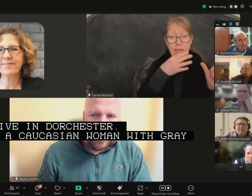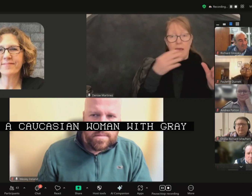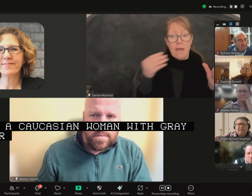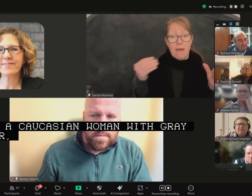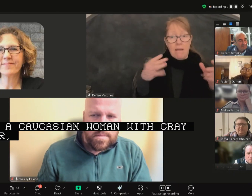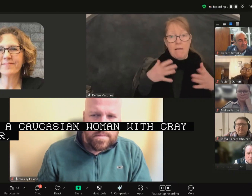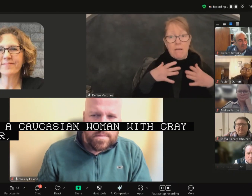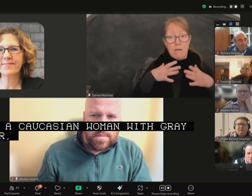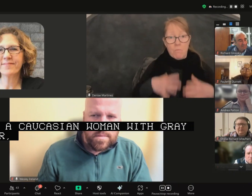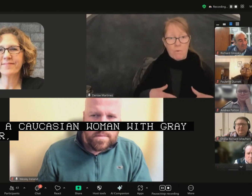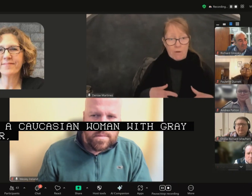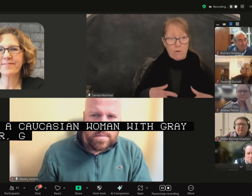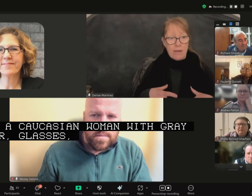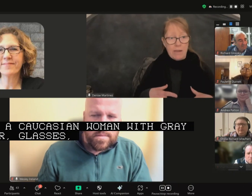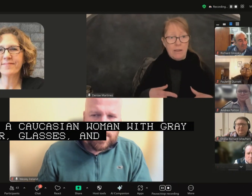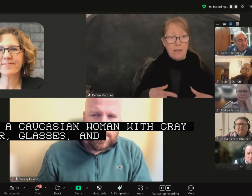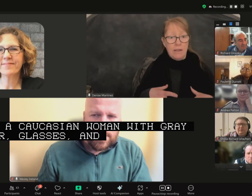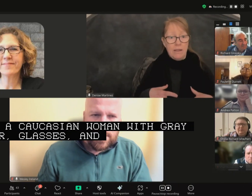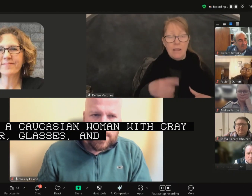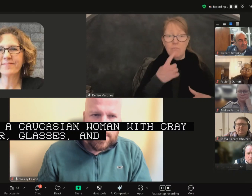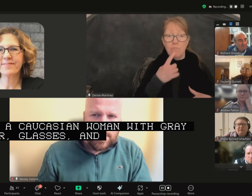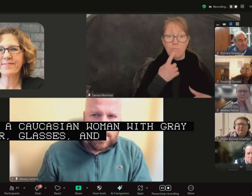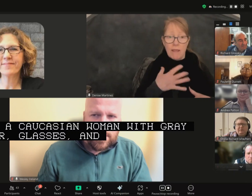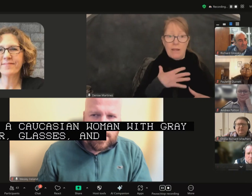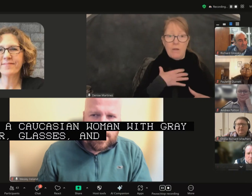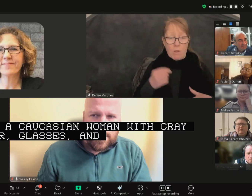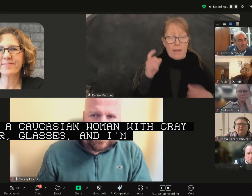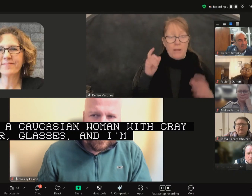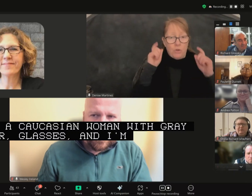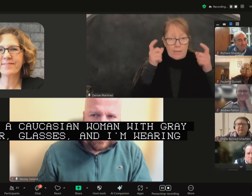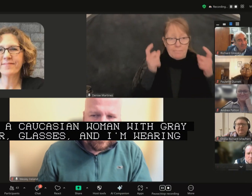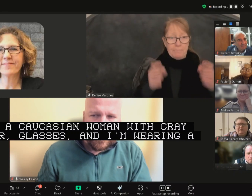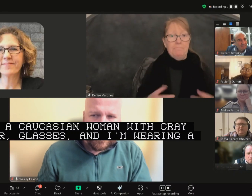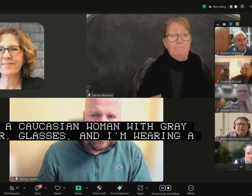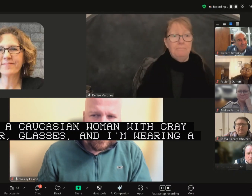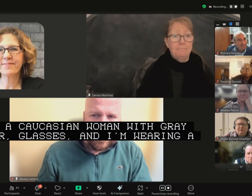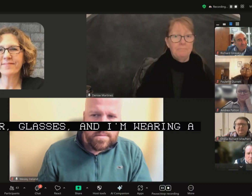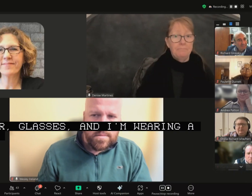wearing a red and white hoodie.